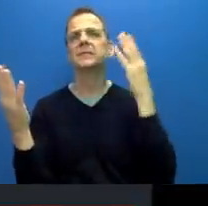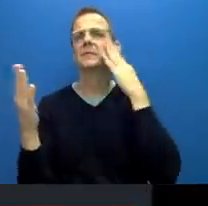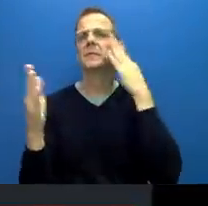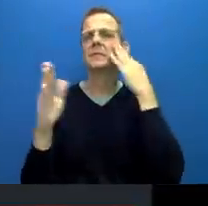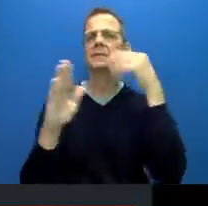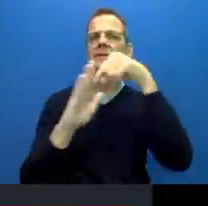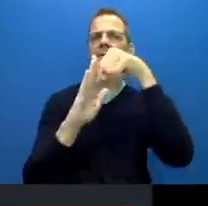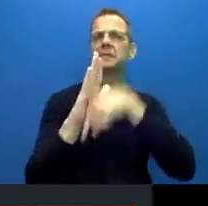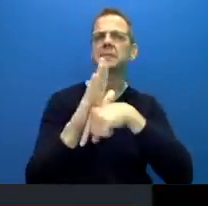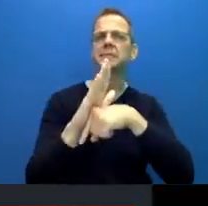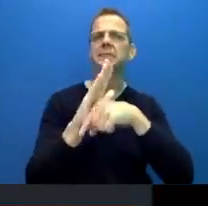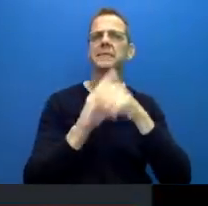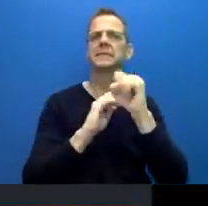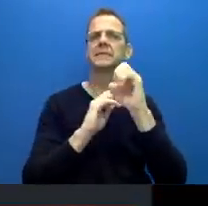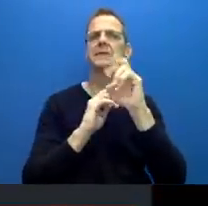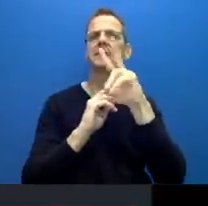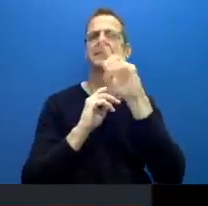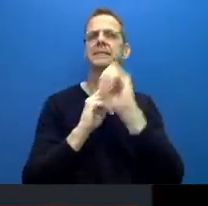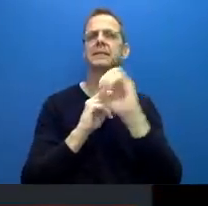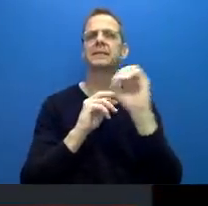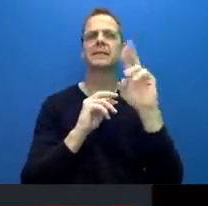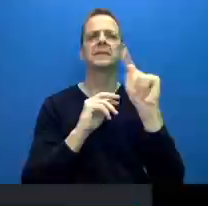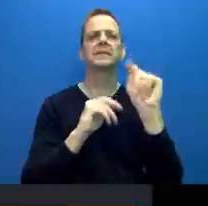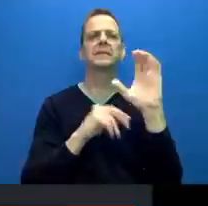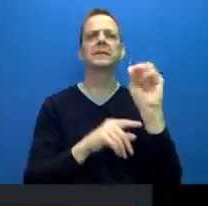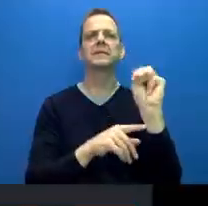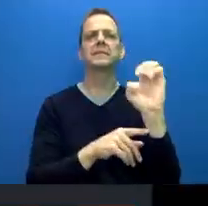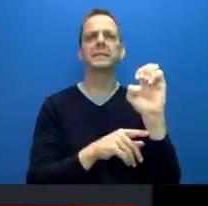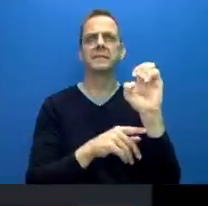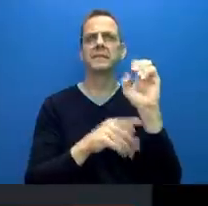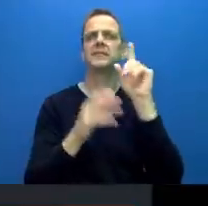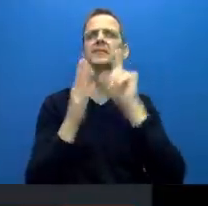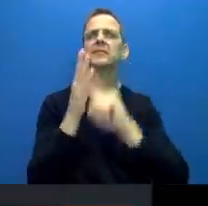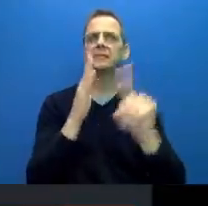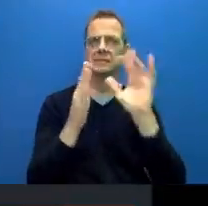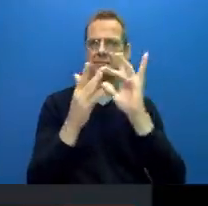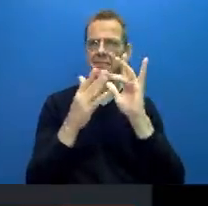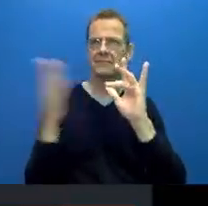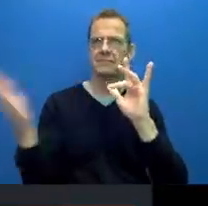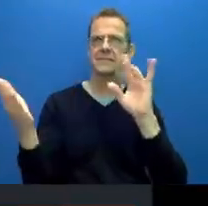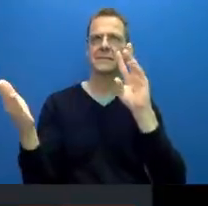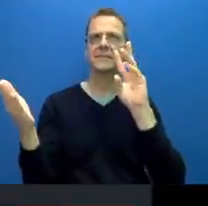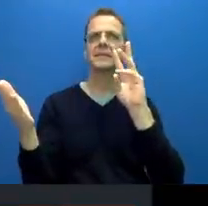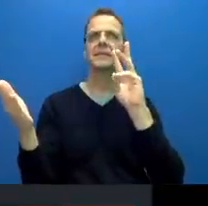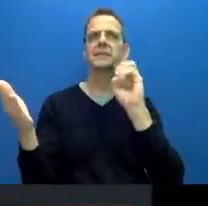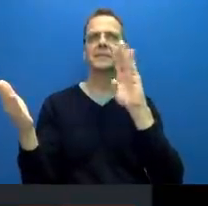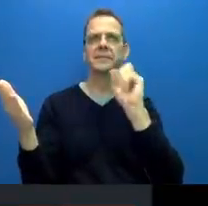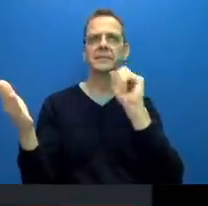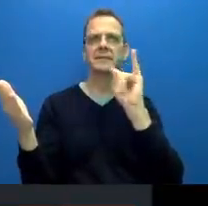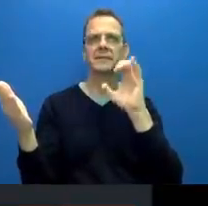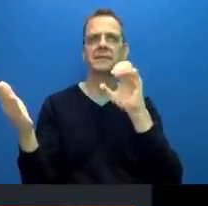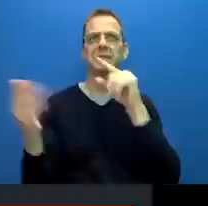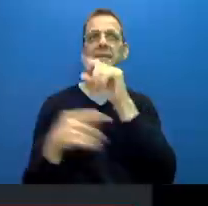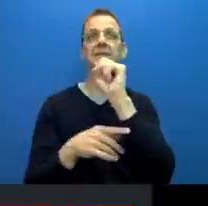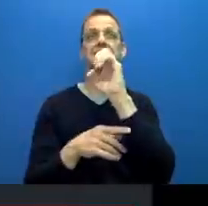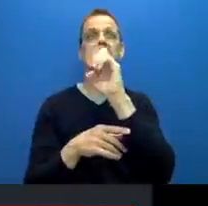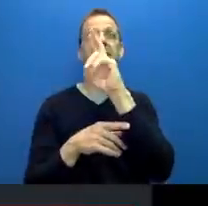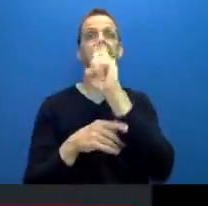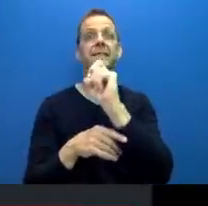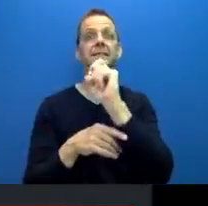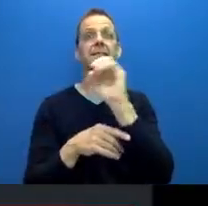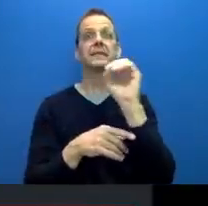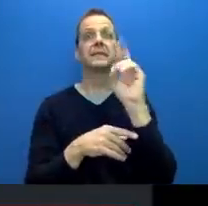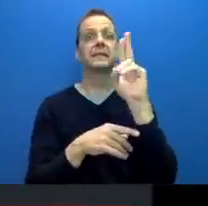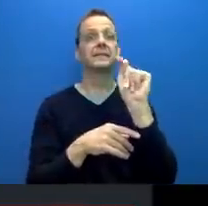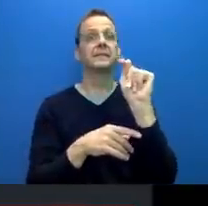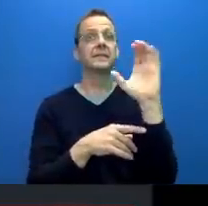regularly for school-aged kids. That can be found on Erin's site in a section called Severe Outcomes. And the top few lines will be